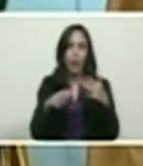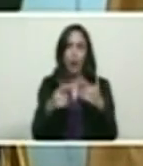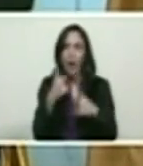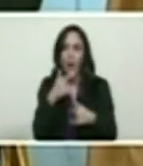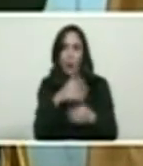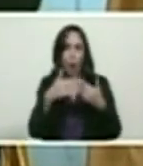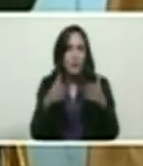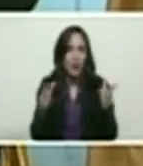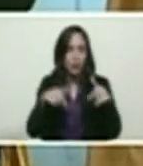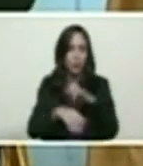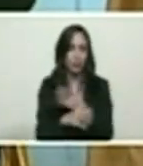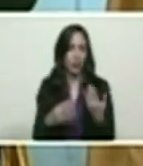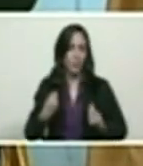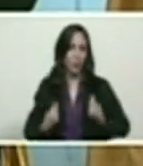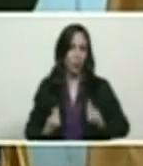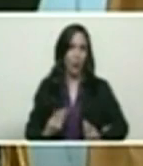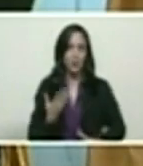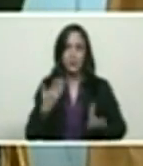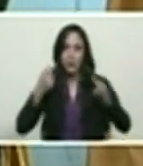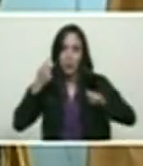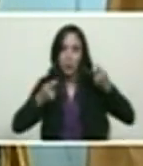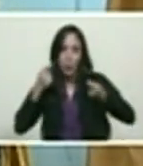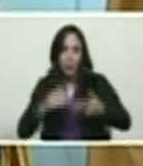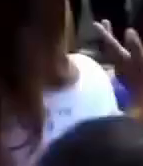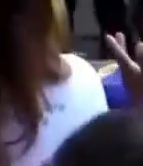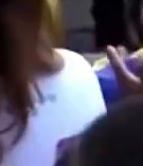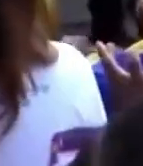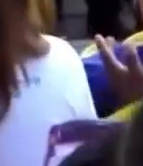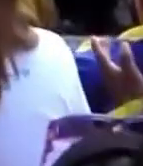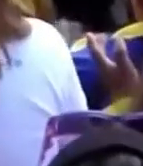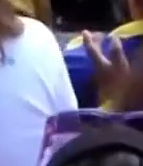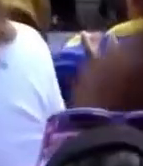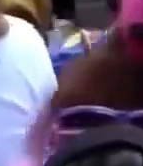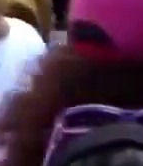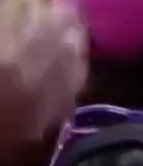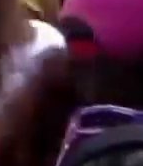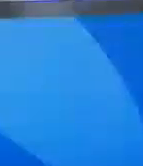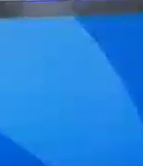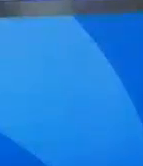group of oil executives from Houston who have been jailed for more than 4 years.